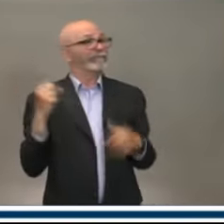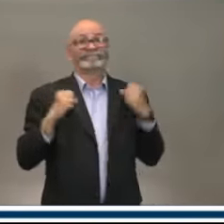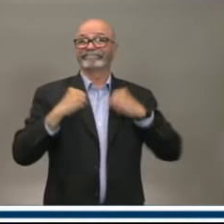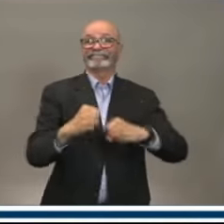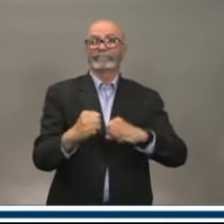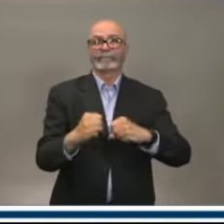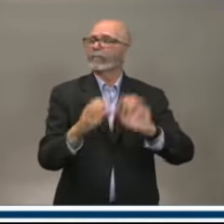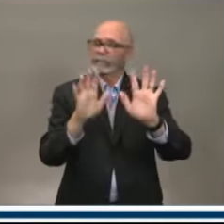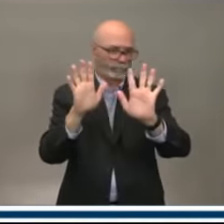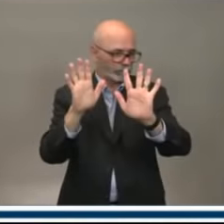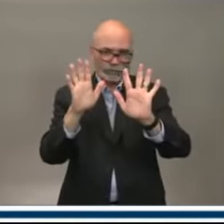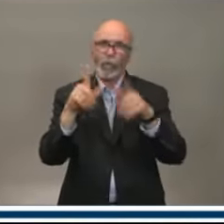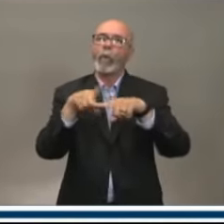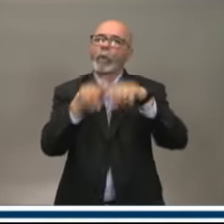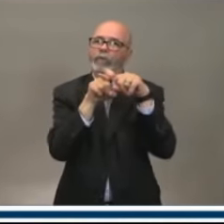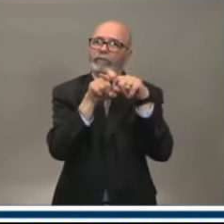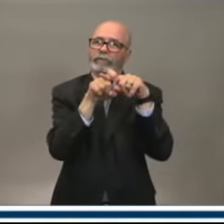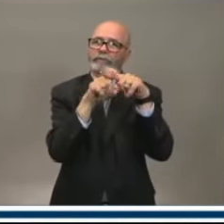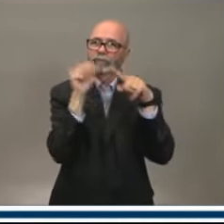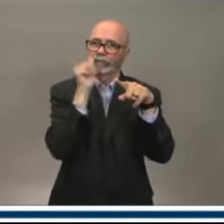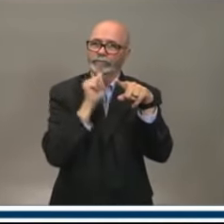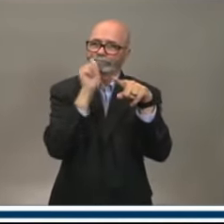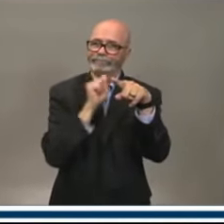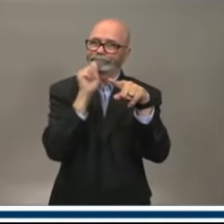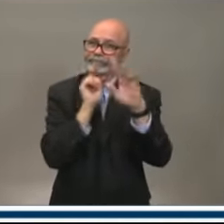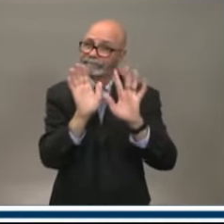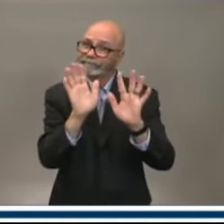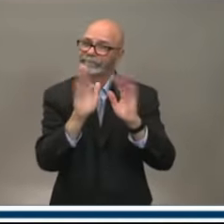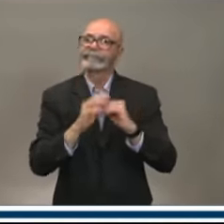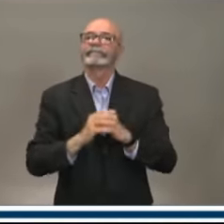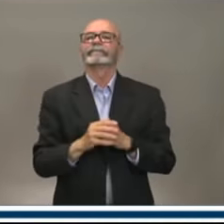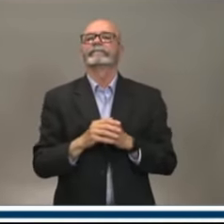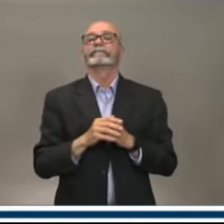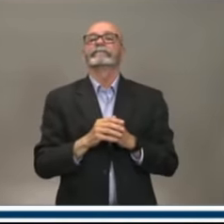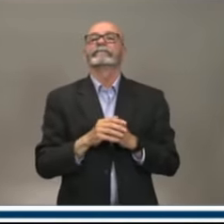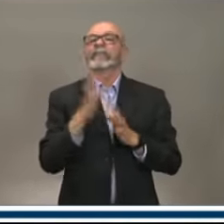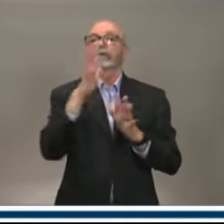make rapid and broad changes in reopening.